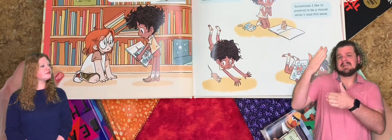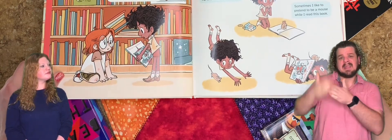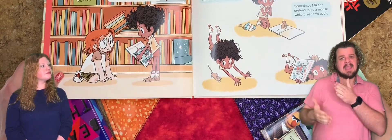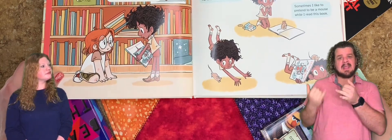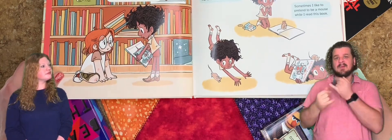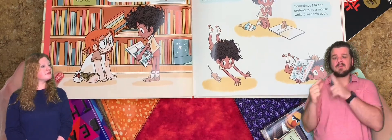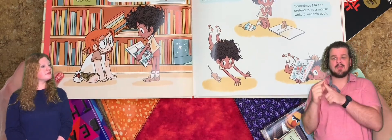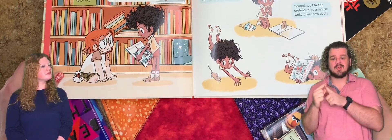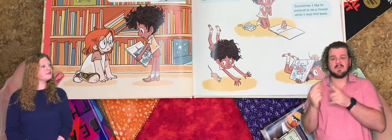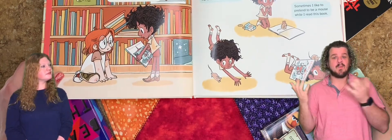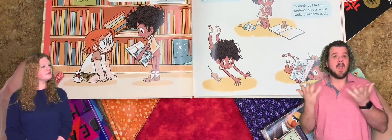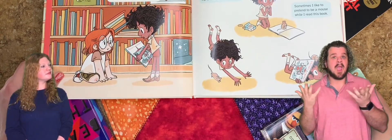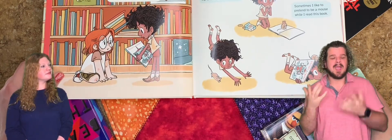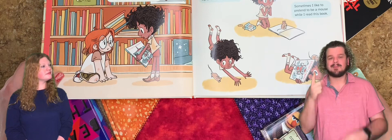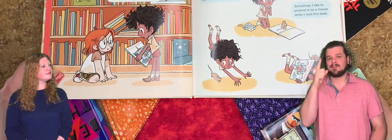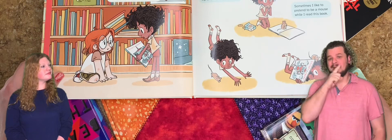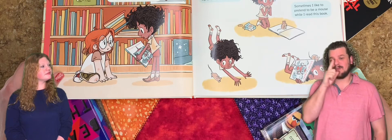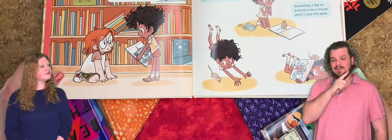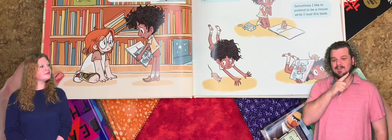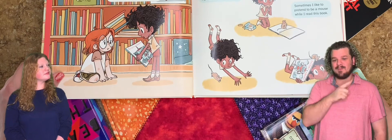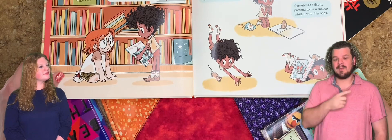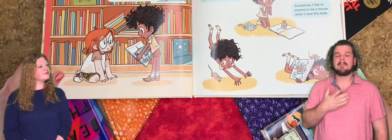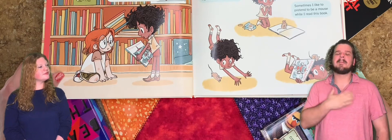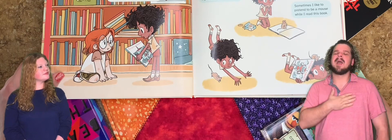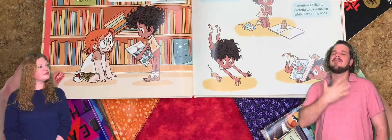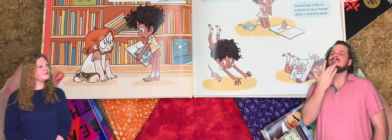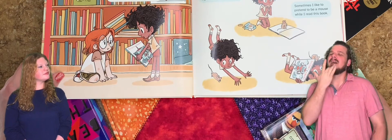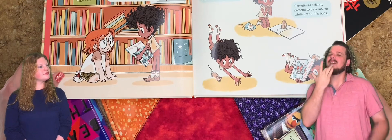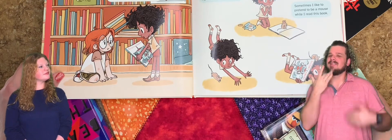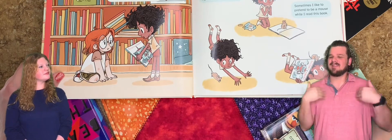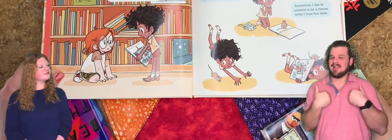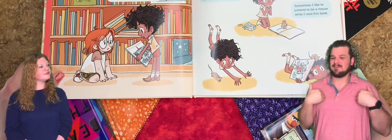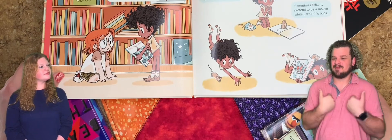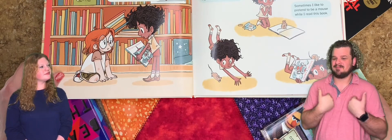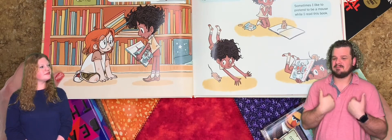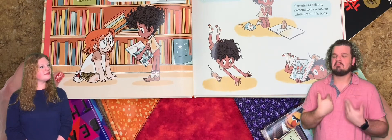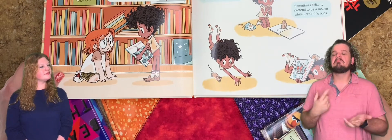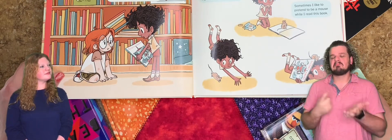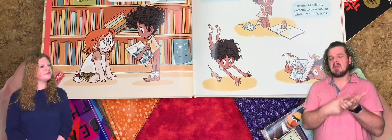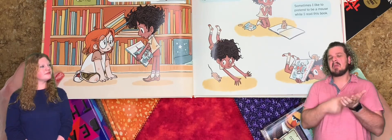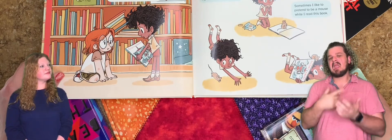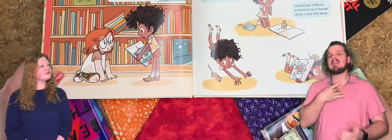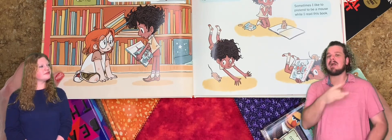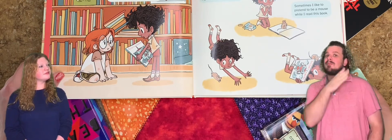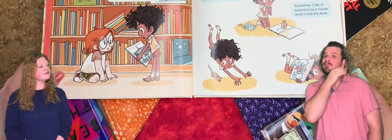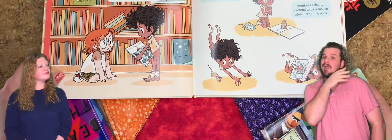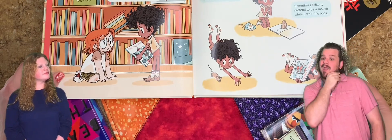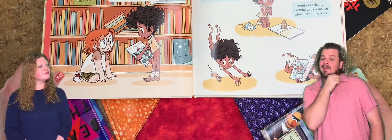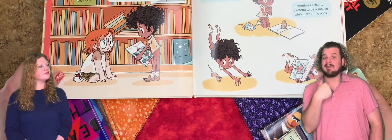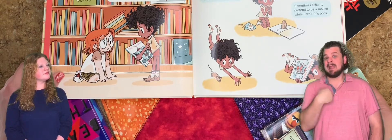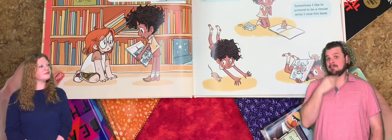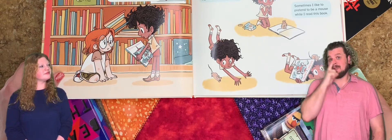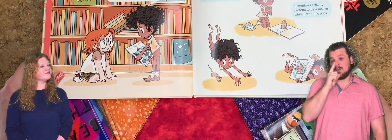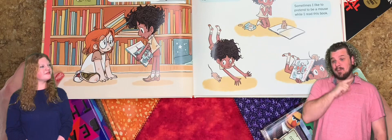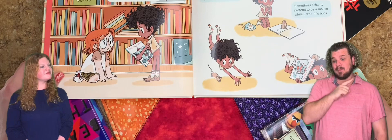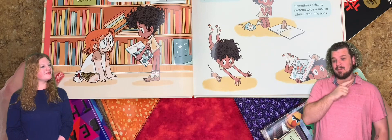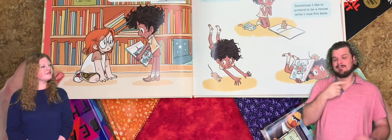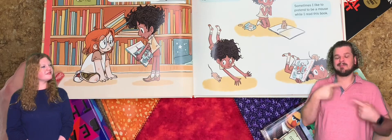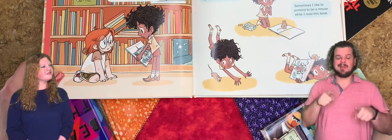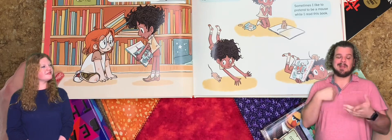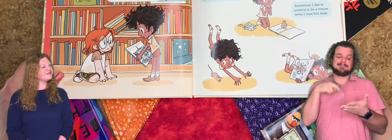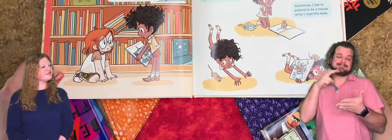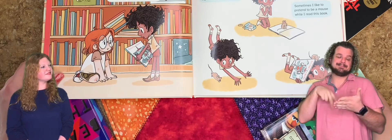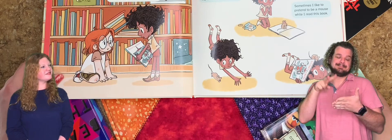this book to the very last word, which is mouse, my favorite animal. Sometimes I like